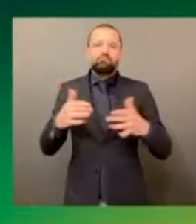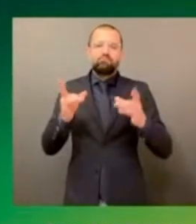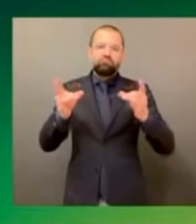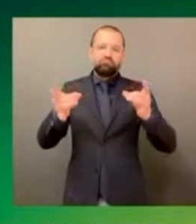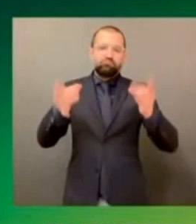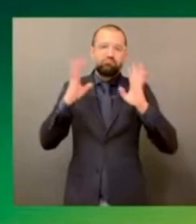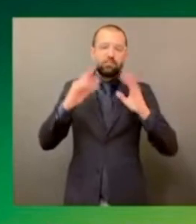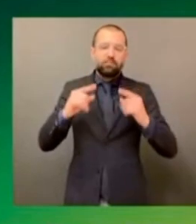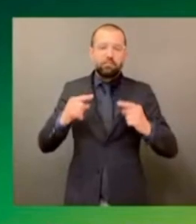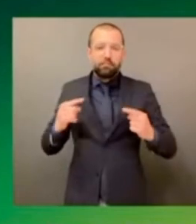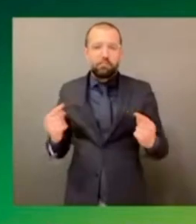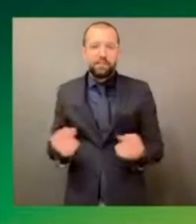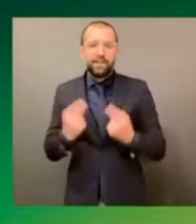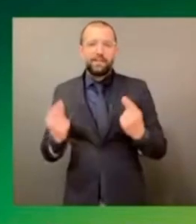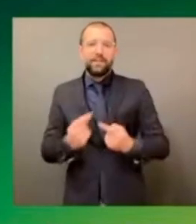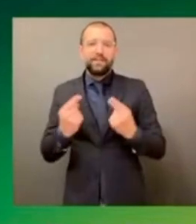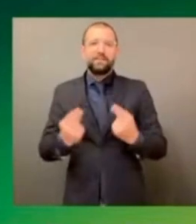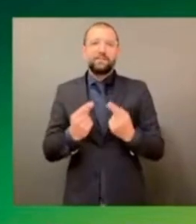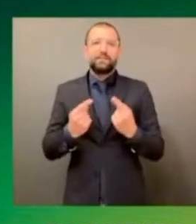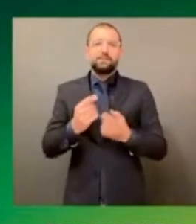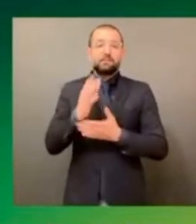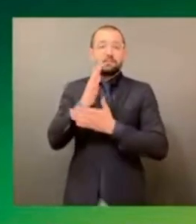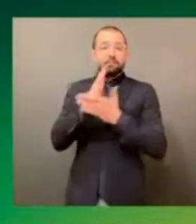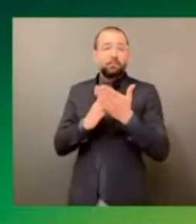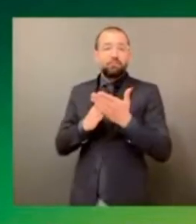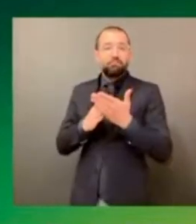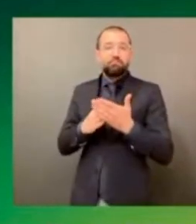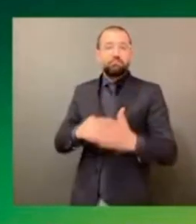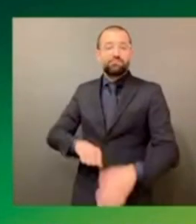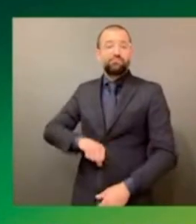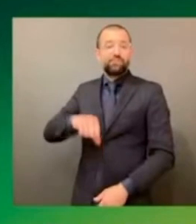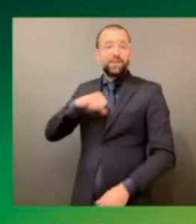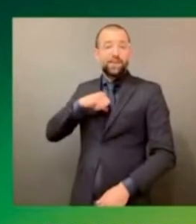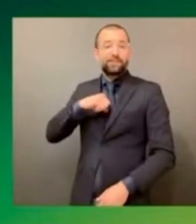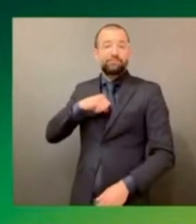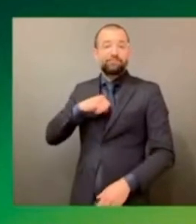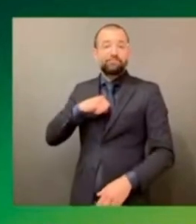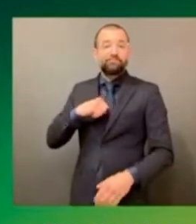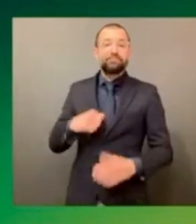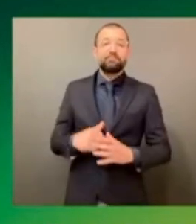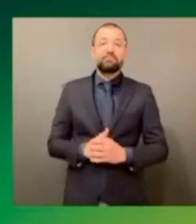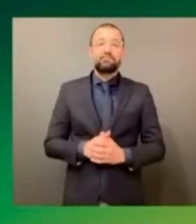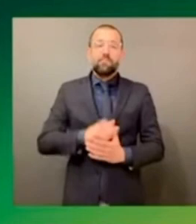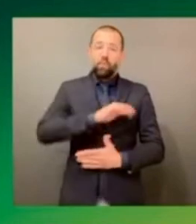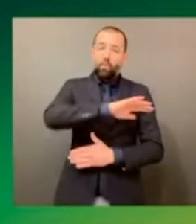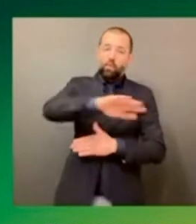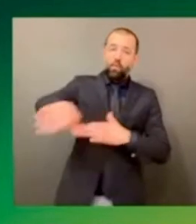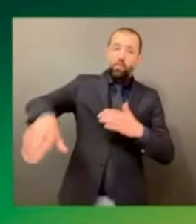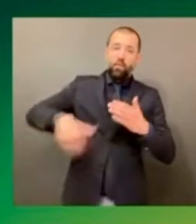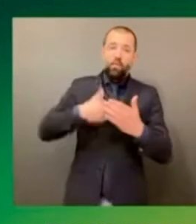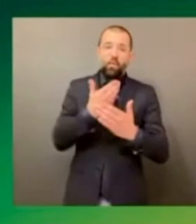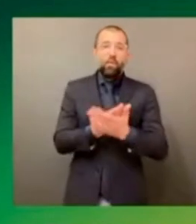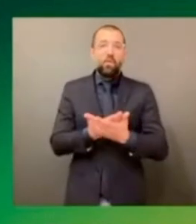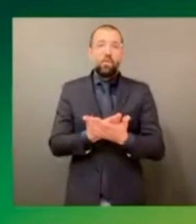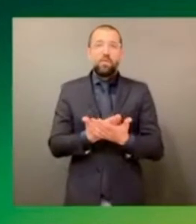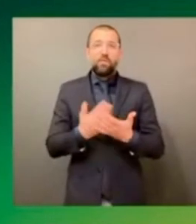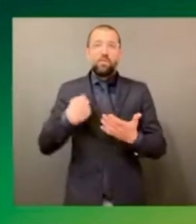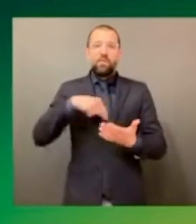some of which is prideful, and all of which we must